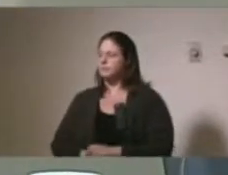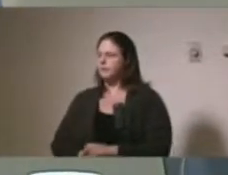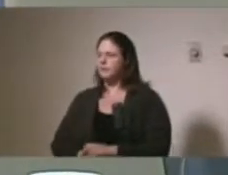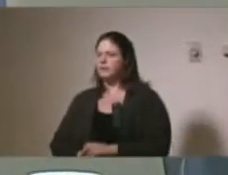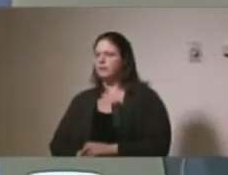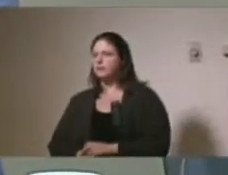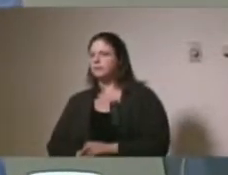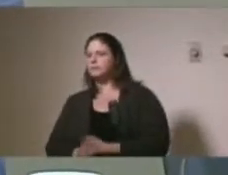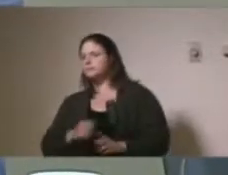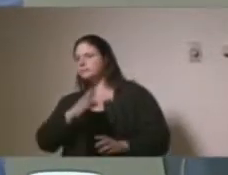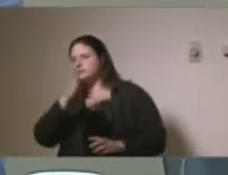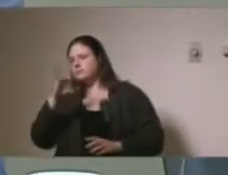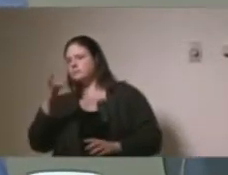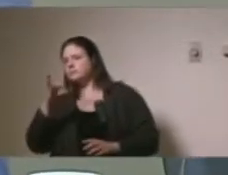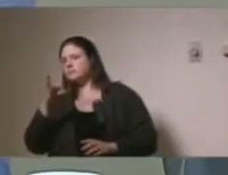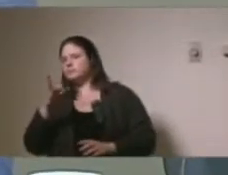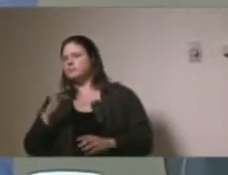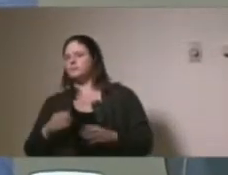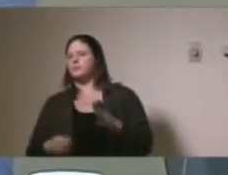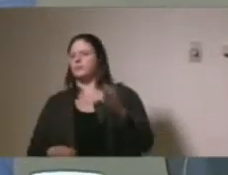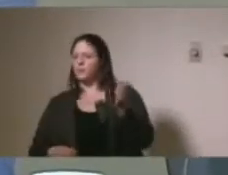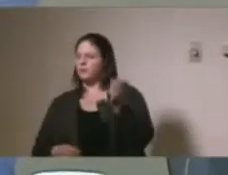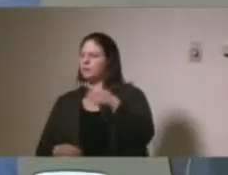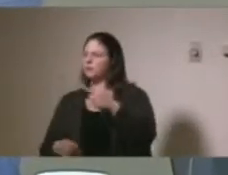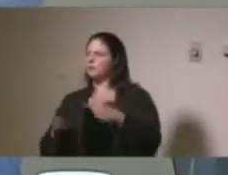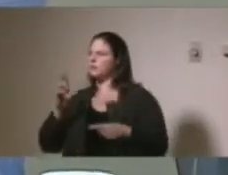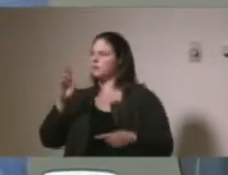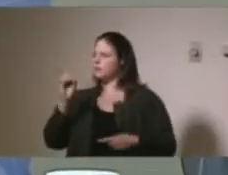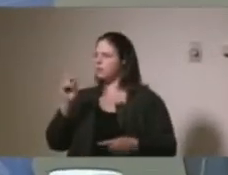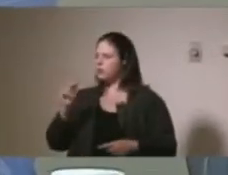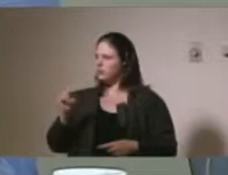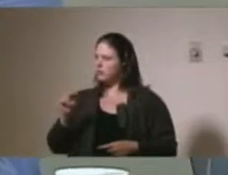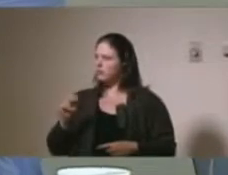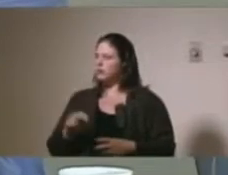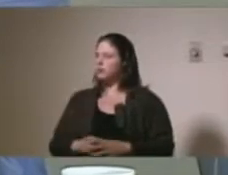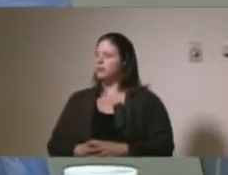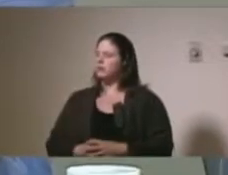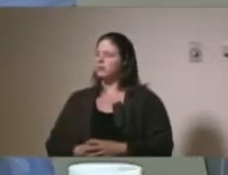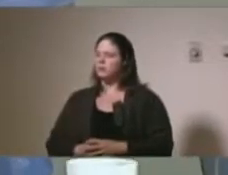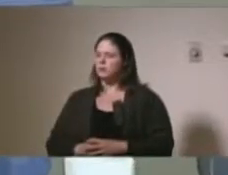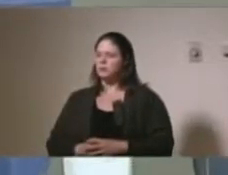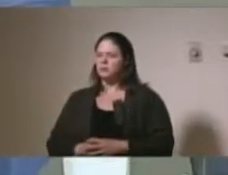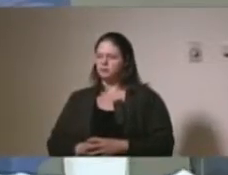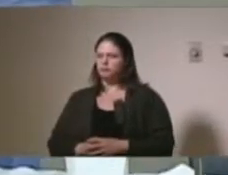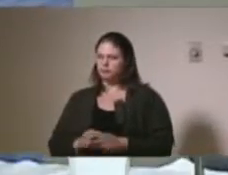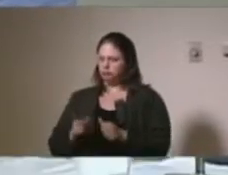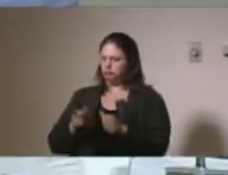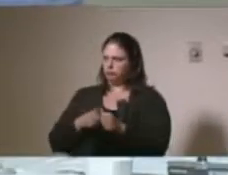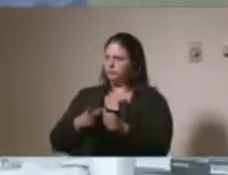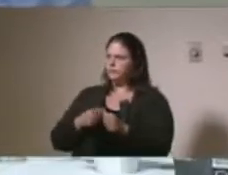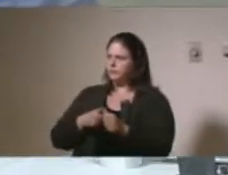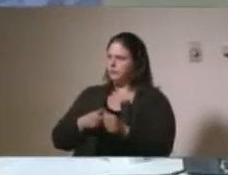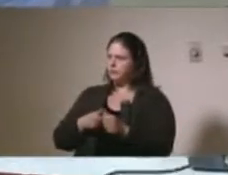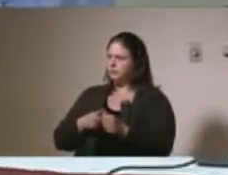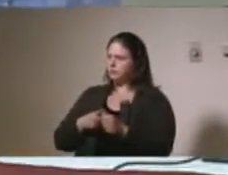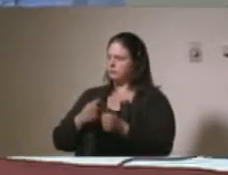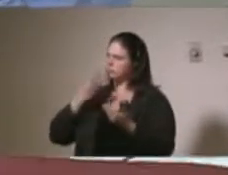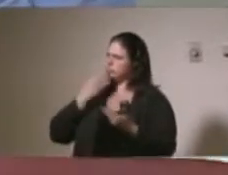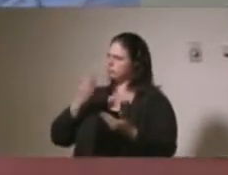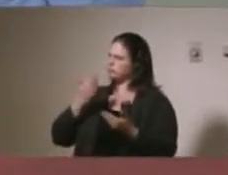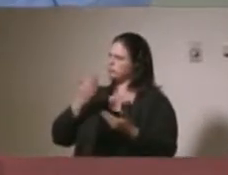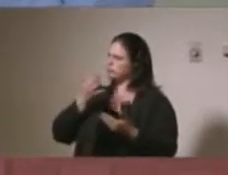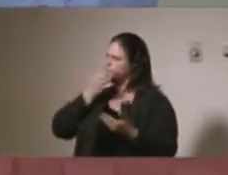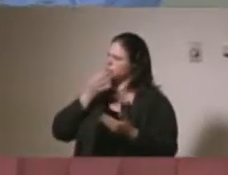You? My question's for Ron Rousseau. And first of all, Ron, I wanted to thank you for your eloquent